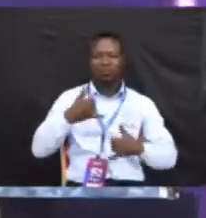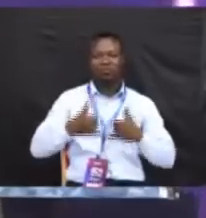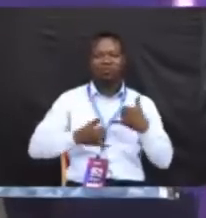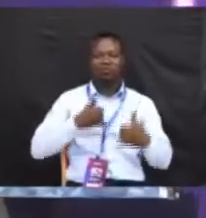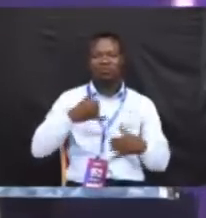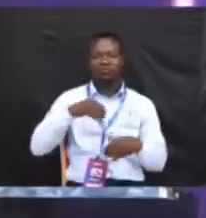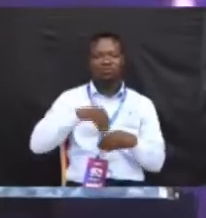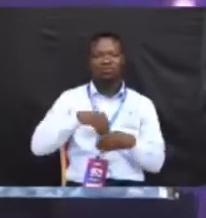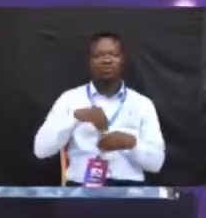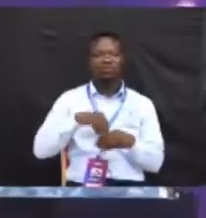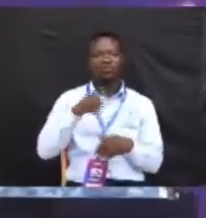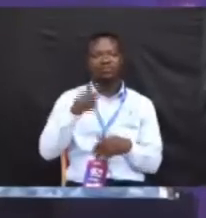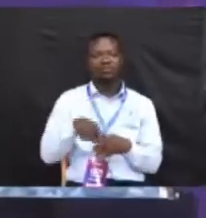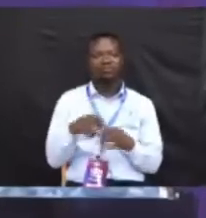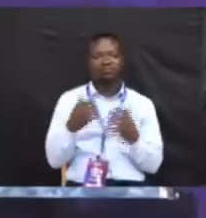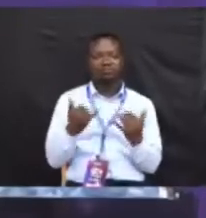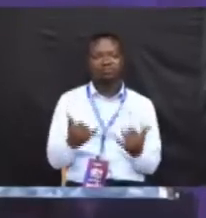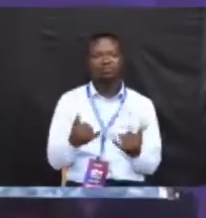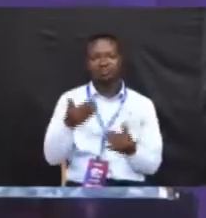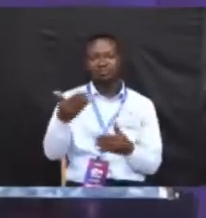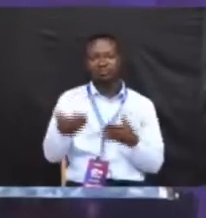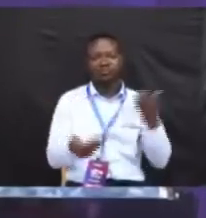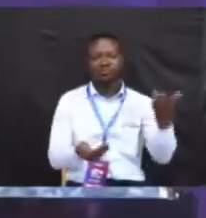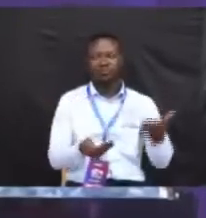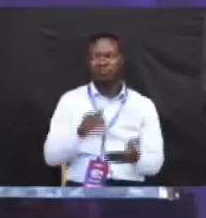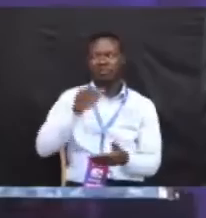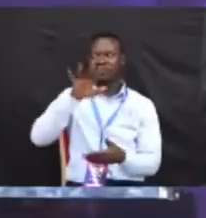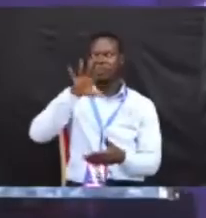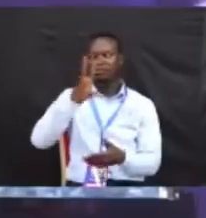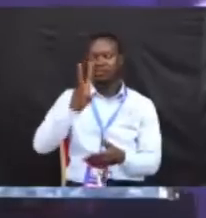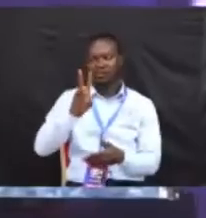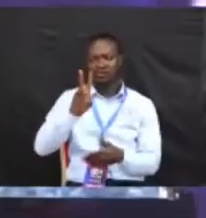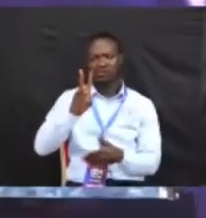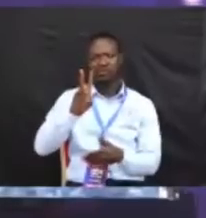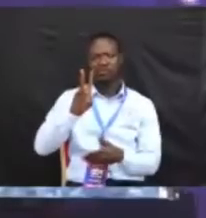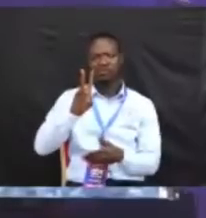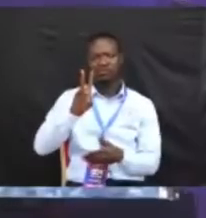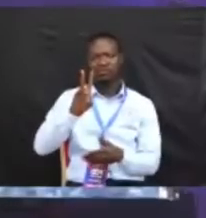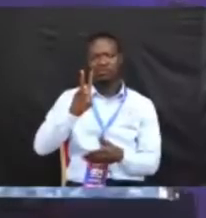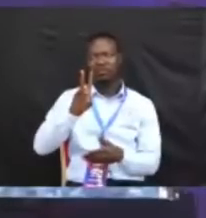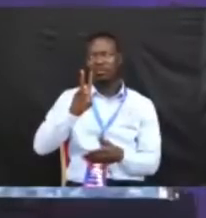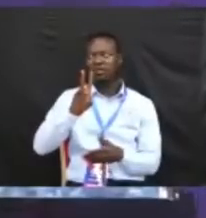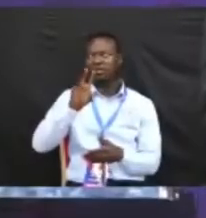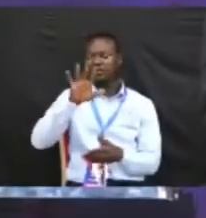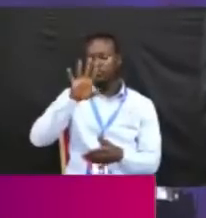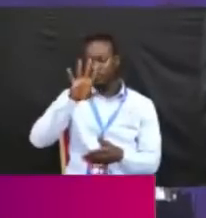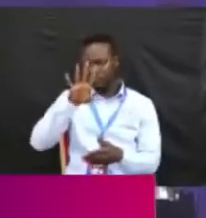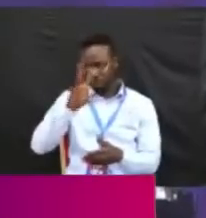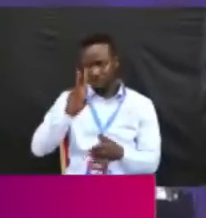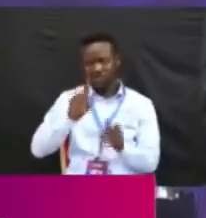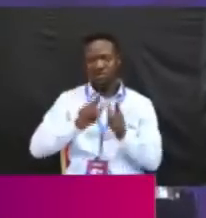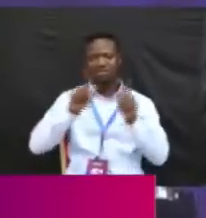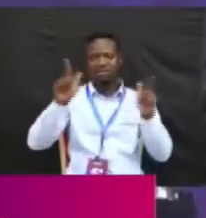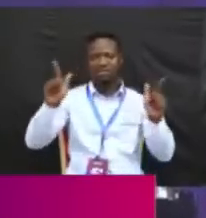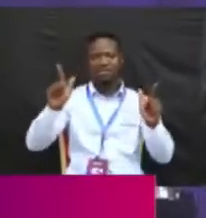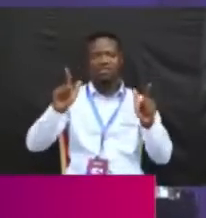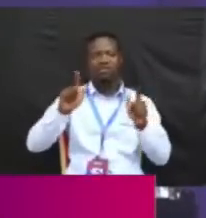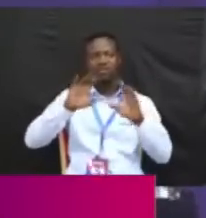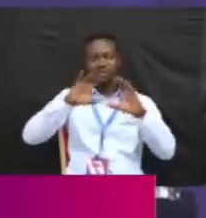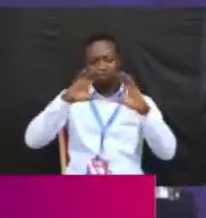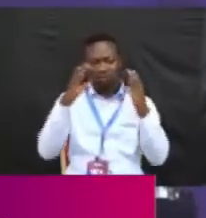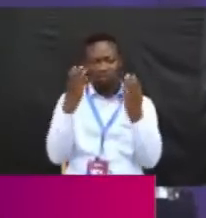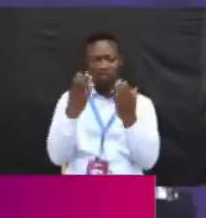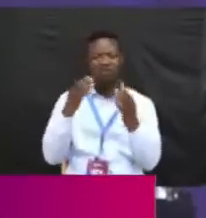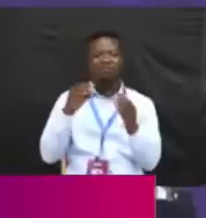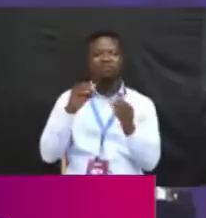it. Want to welcome you to the 46th session of the general council meetings of the church